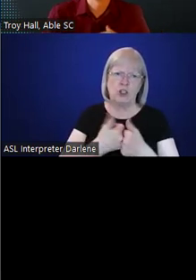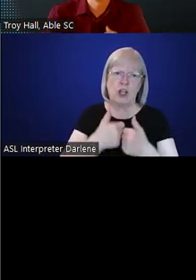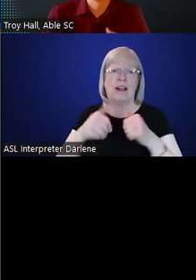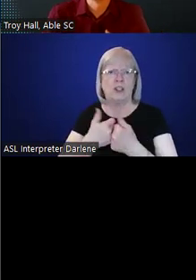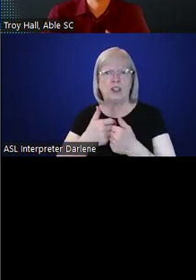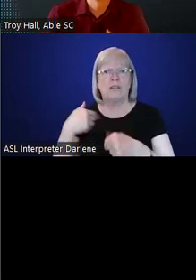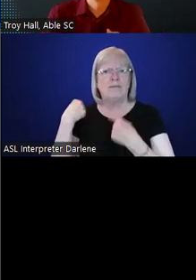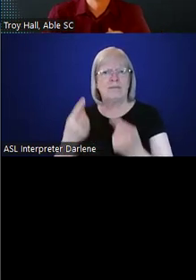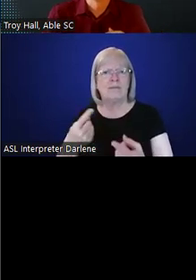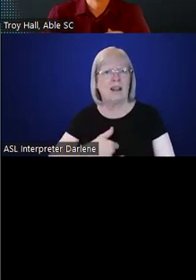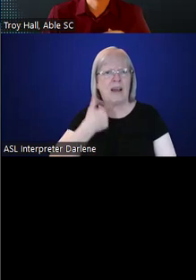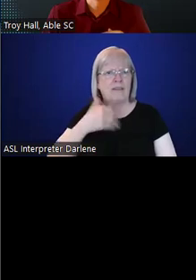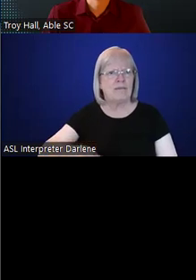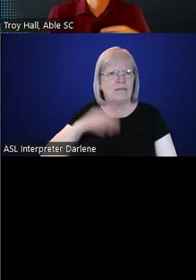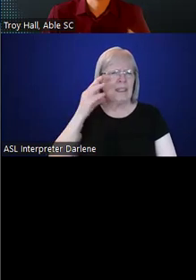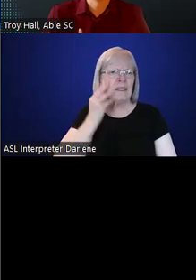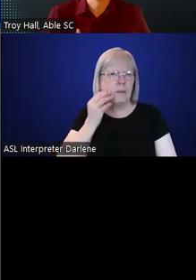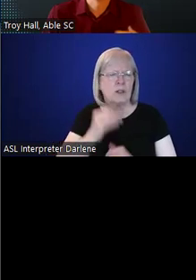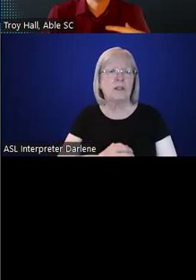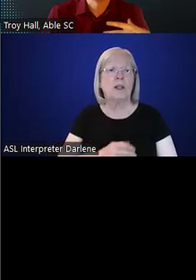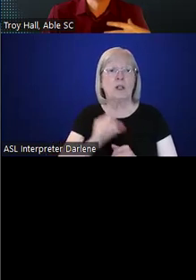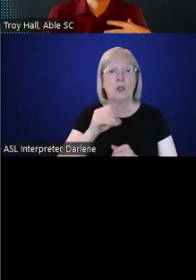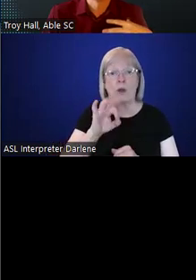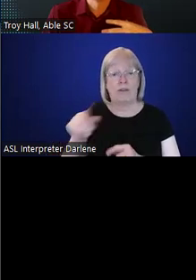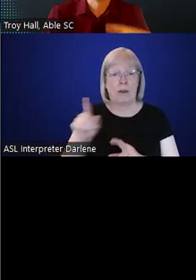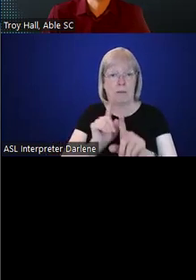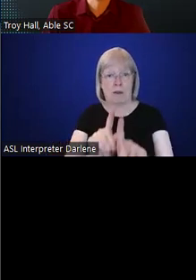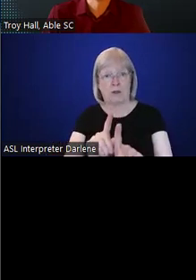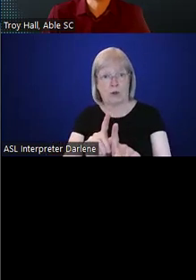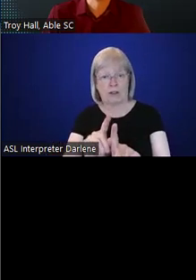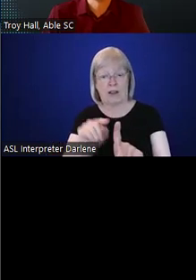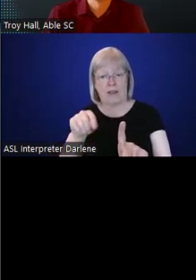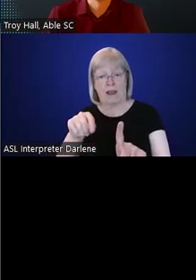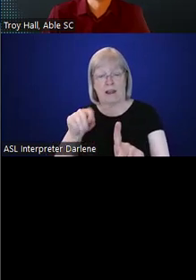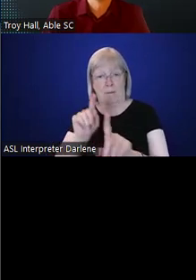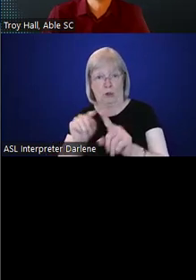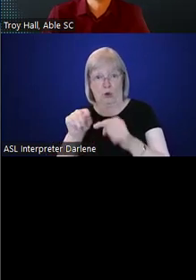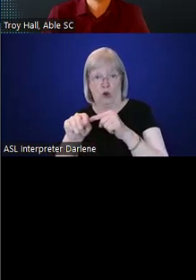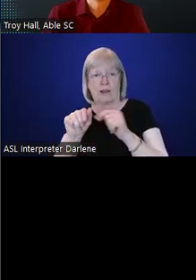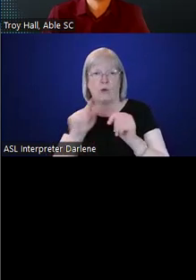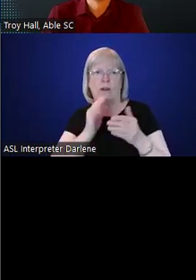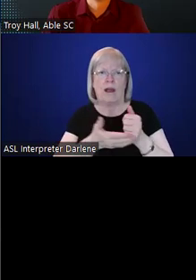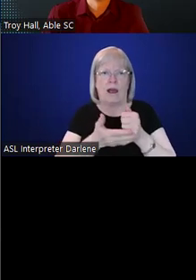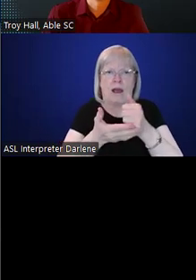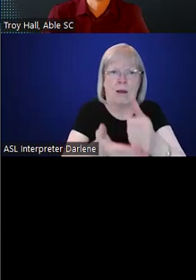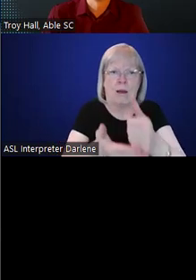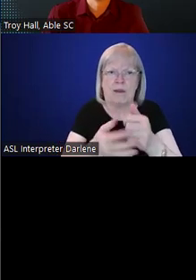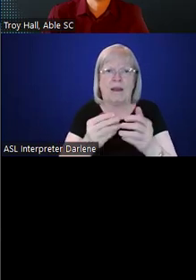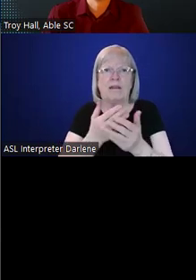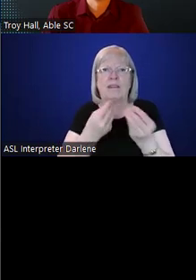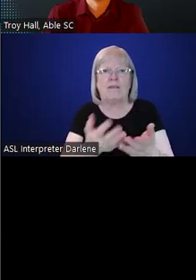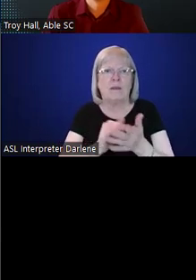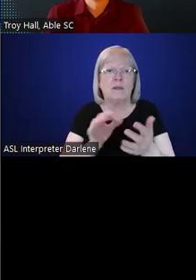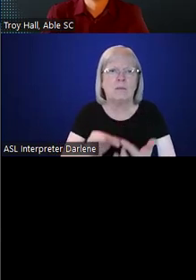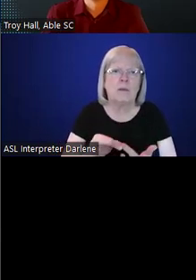as mentors, they can guide their peers with a really unique type of support through these transition